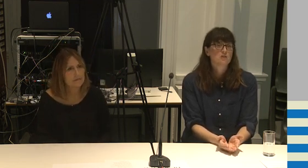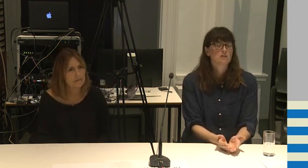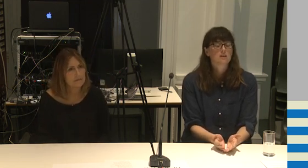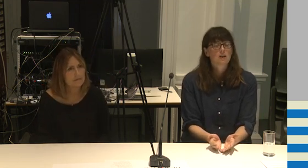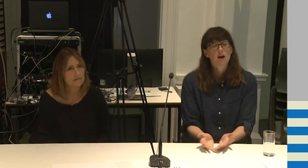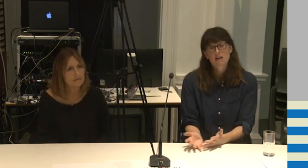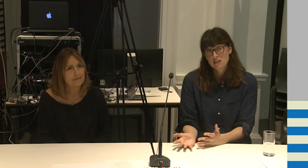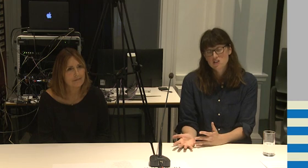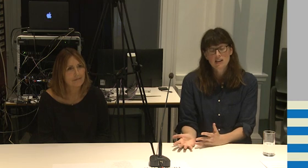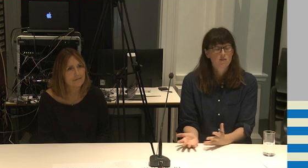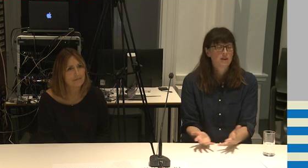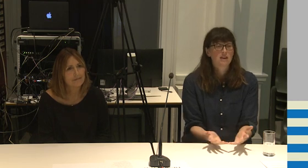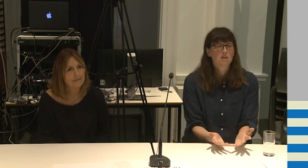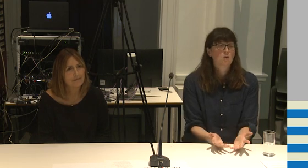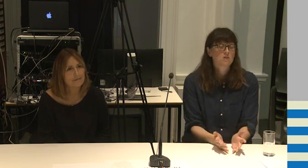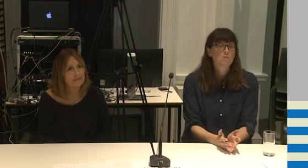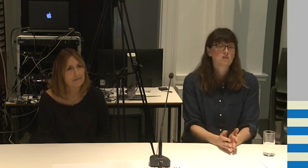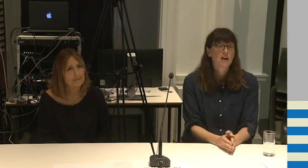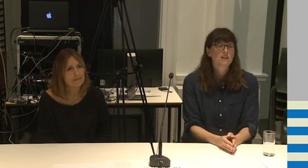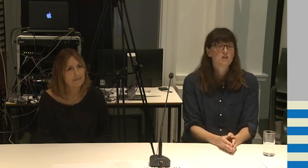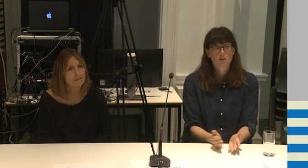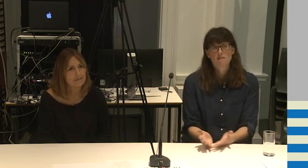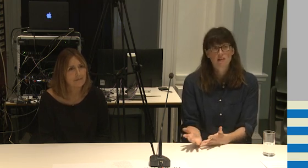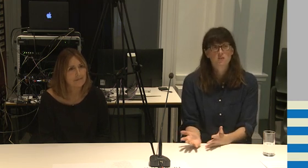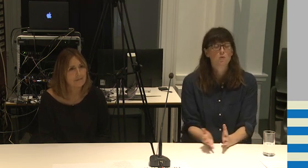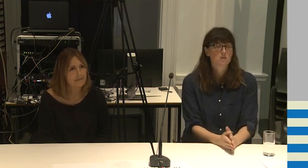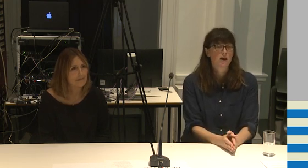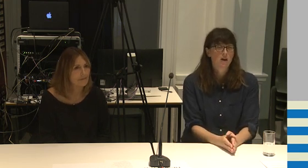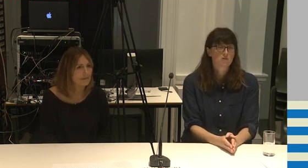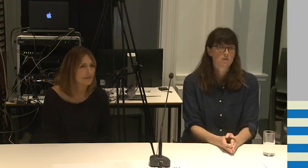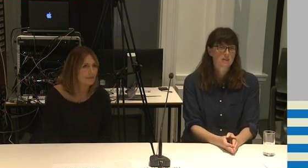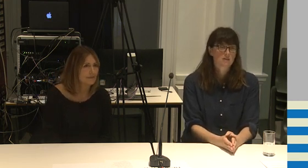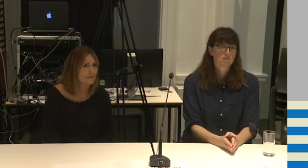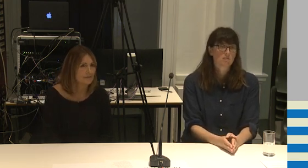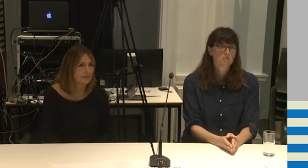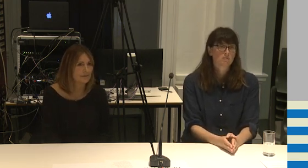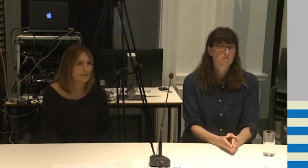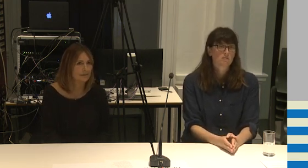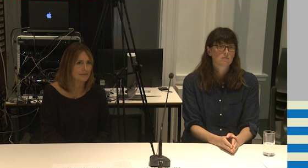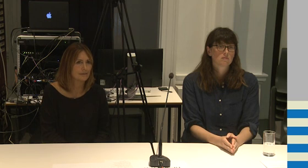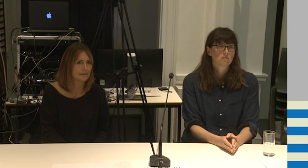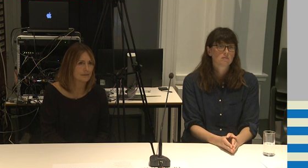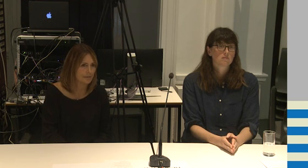any issues, I initially, at the beginning, of course, it was a challenge, but I felt supported by Half Tompkins.